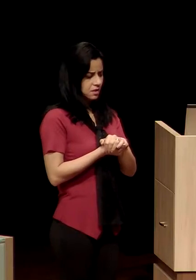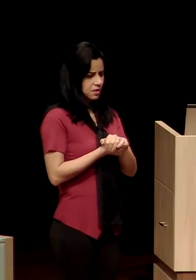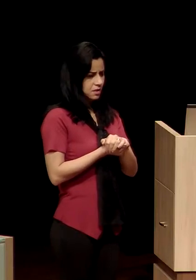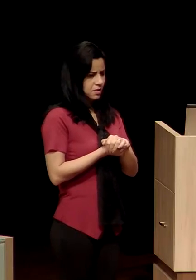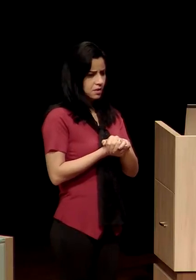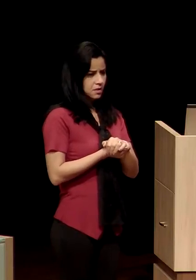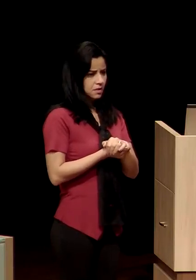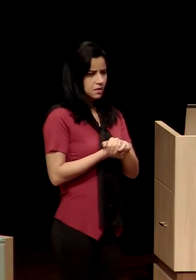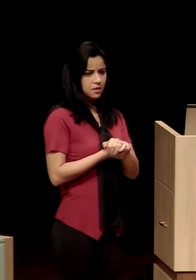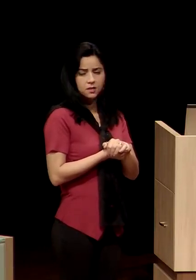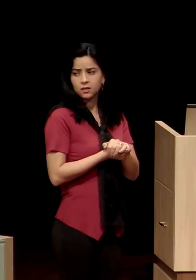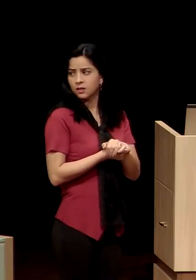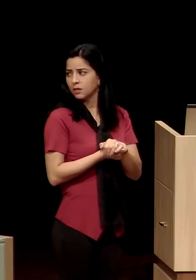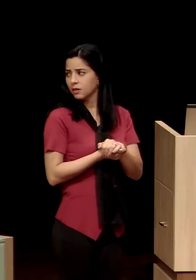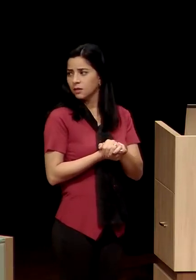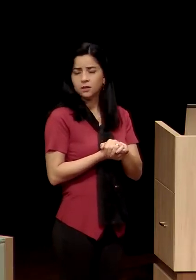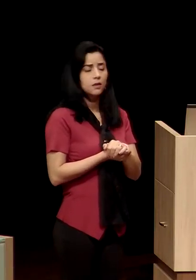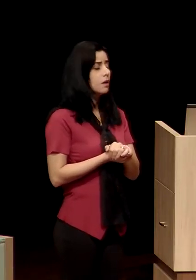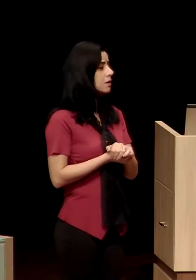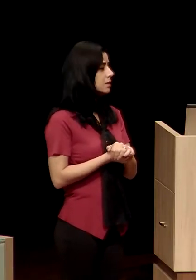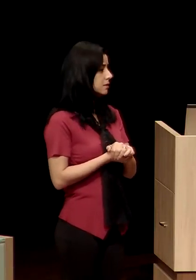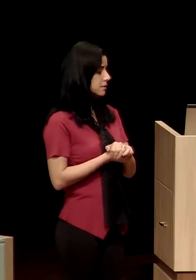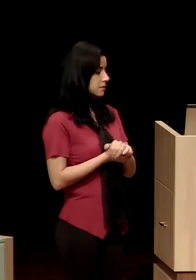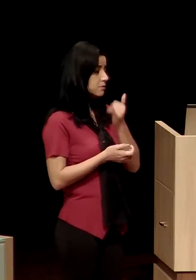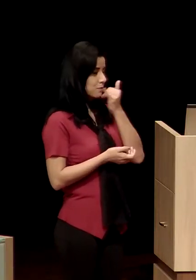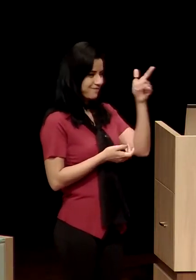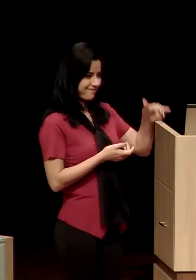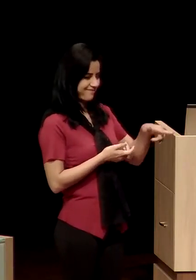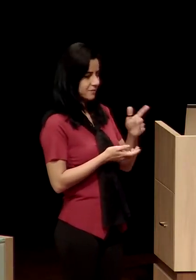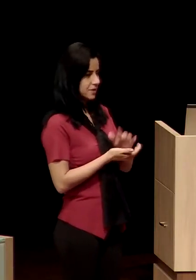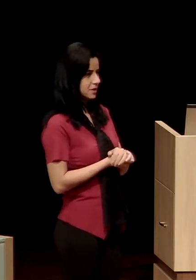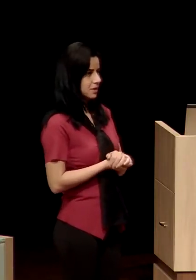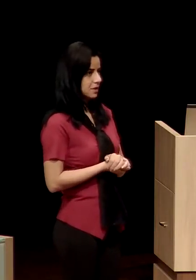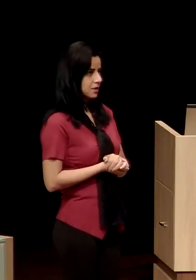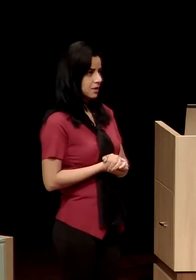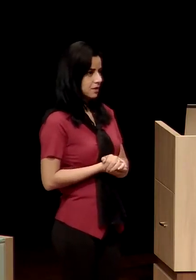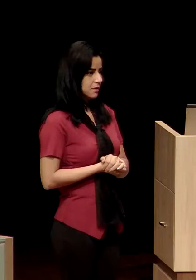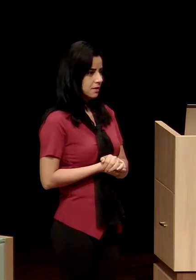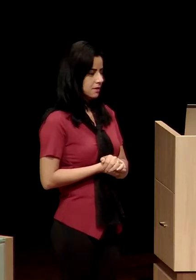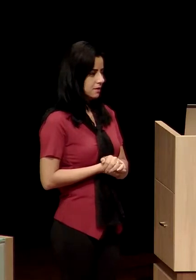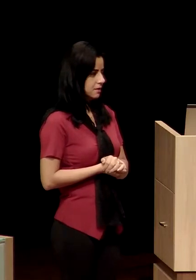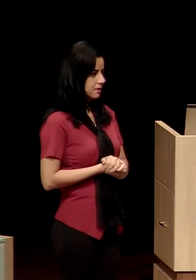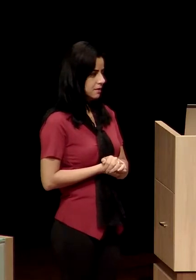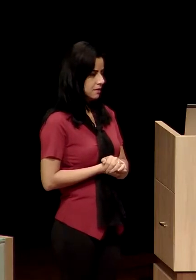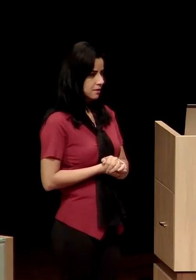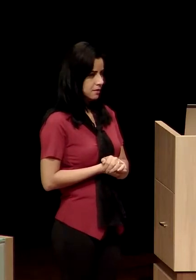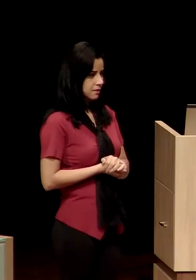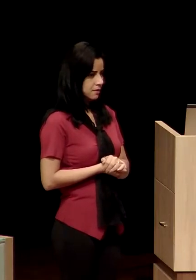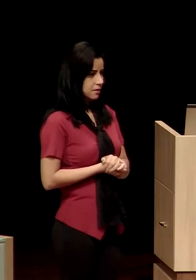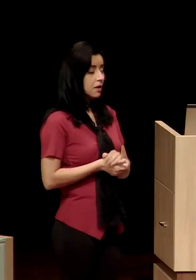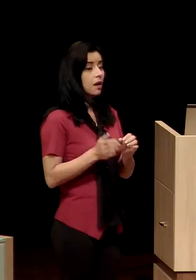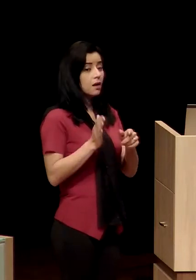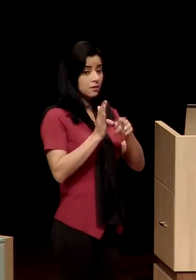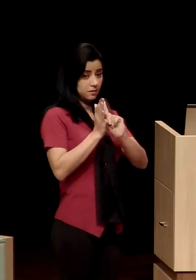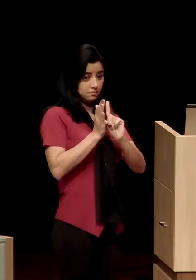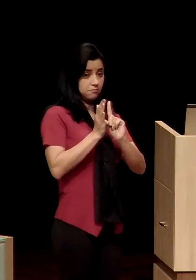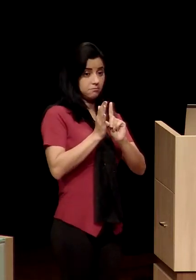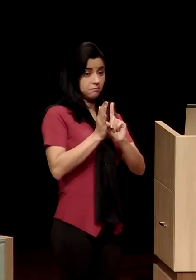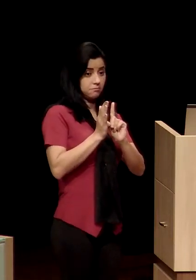pode repetir, por favor? Yes, before the turn of the 20th century. Antes